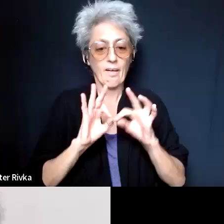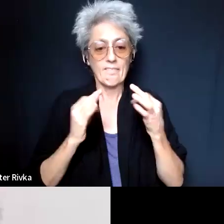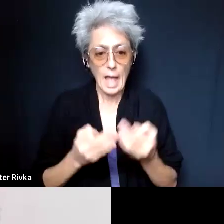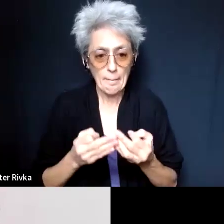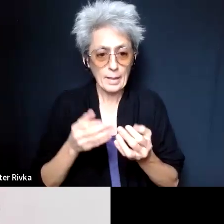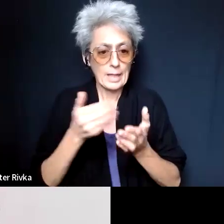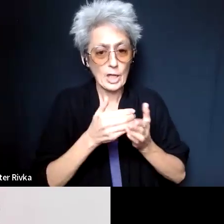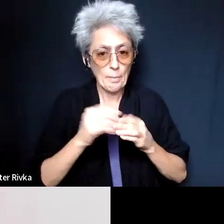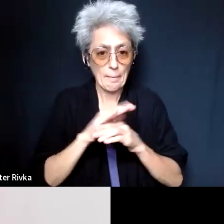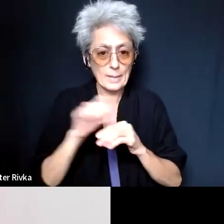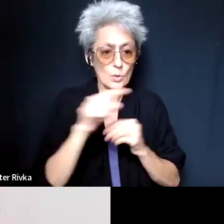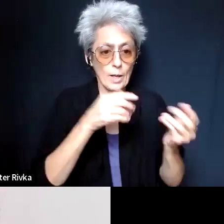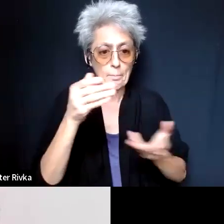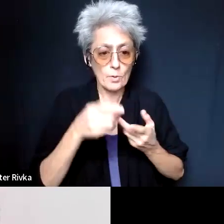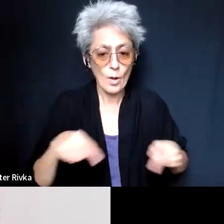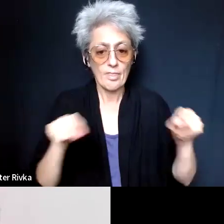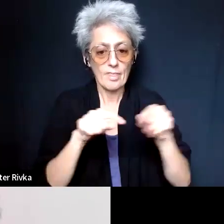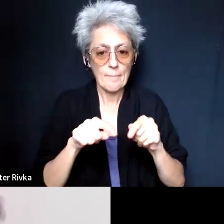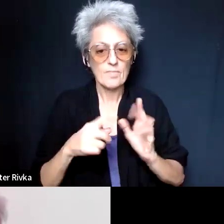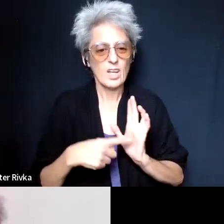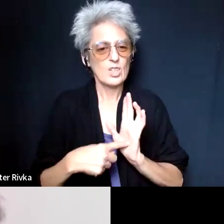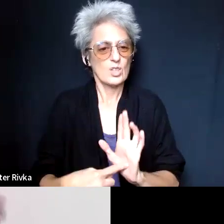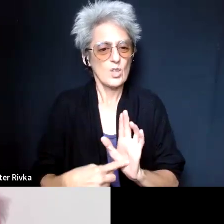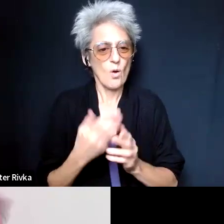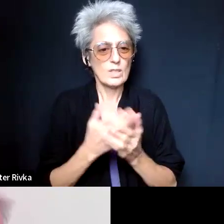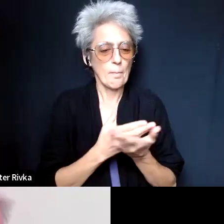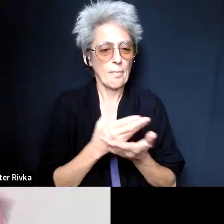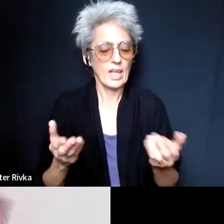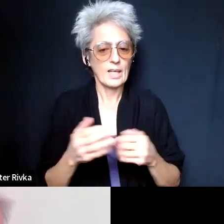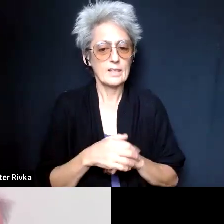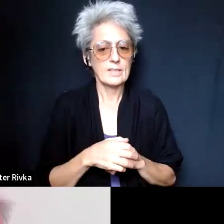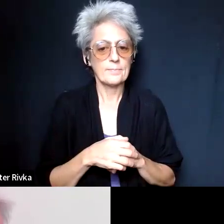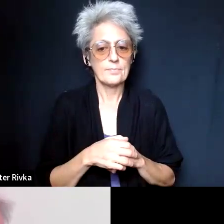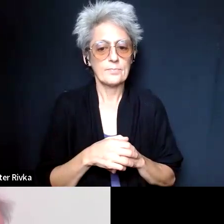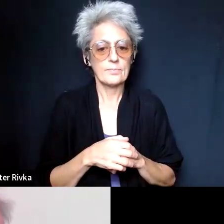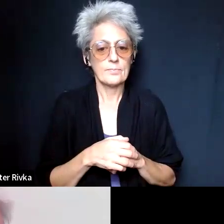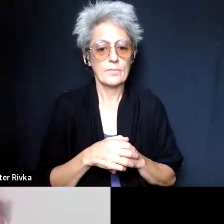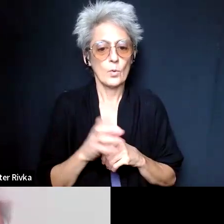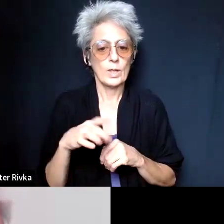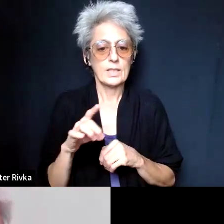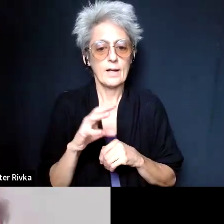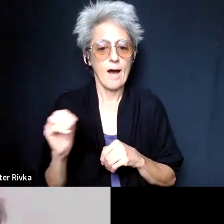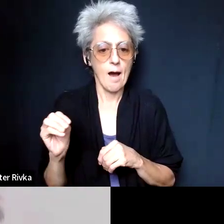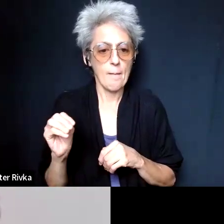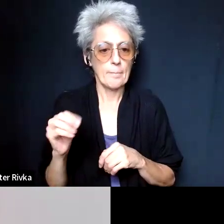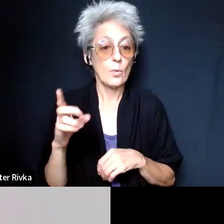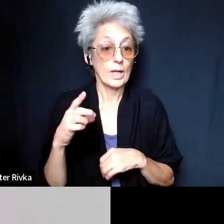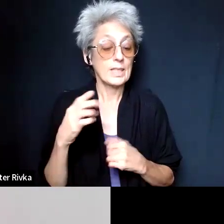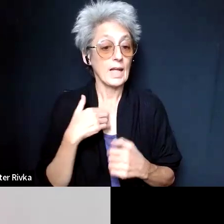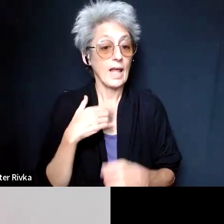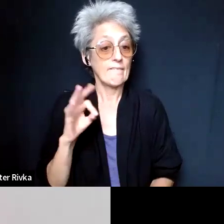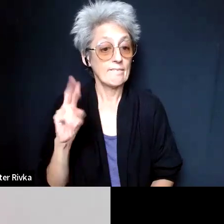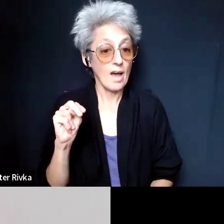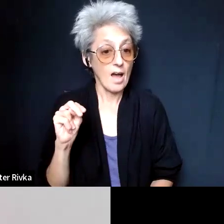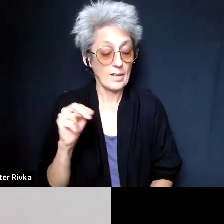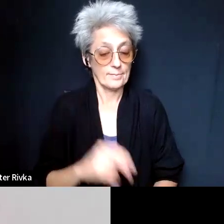them. Okay, so I want to share with you a couple things that we got. We had some fun. And again, we